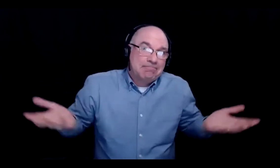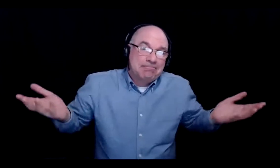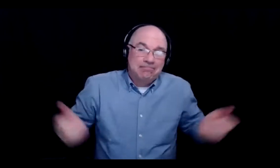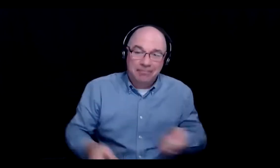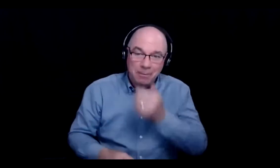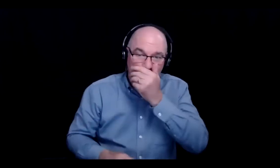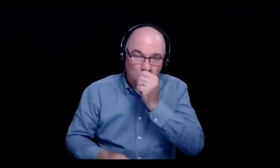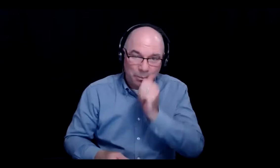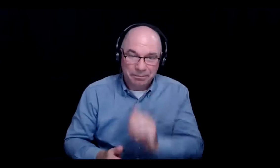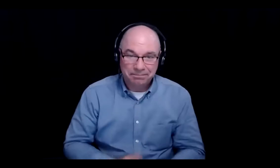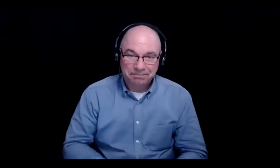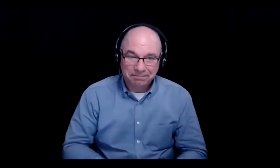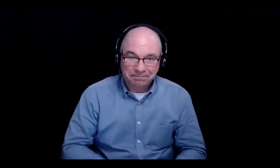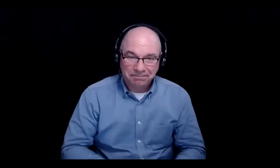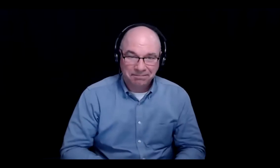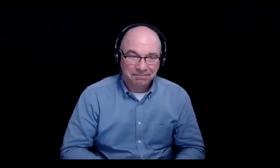Hold on.